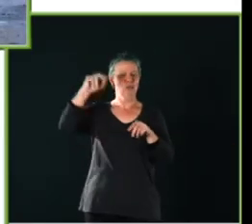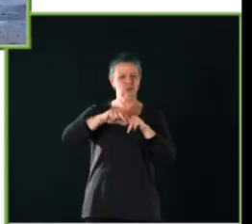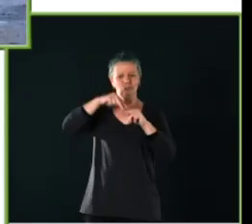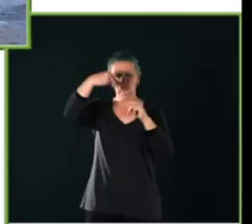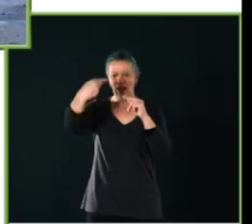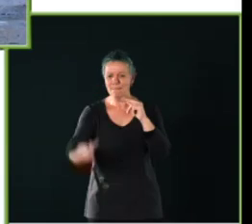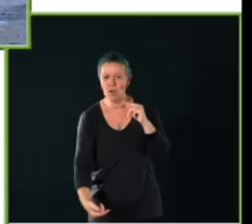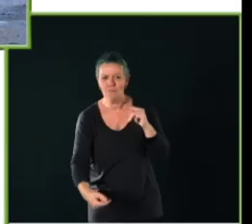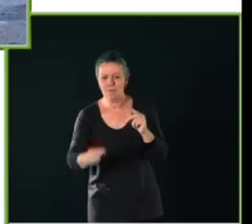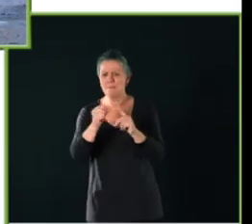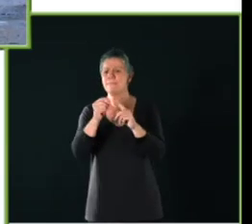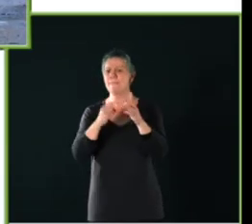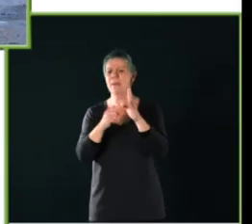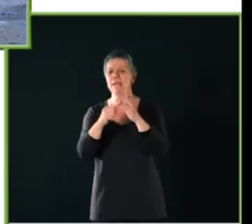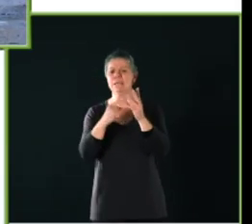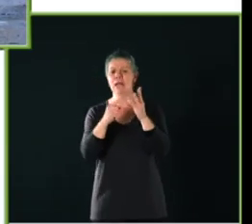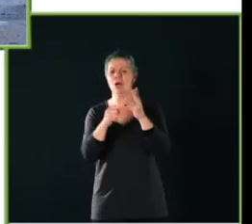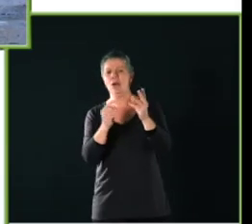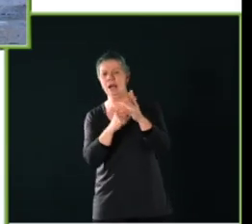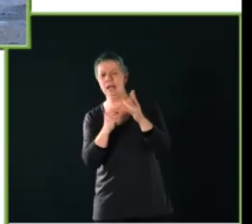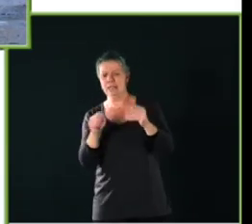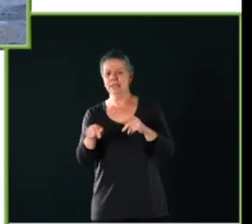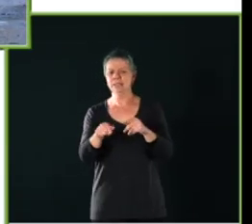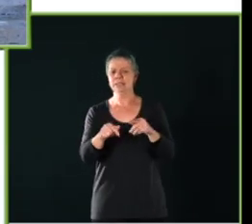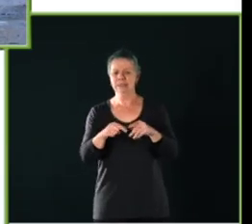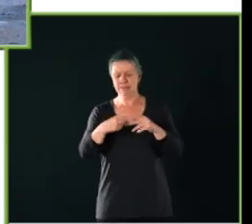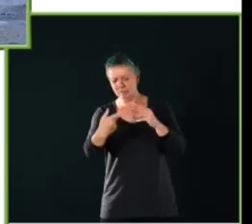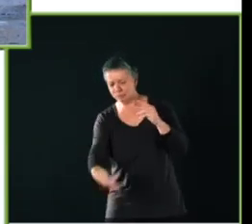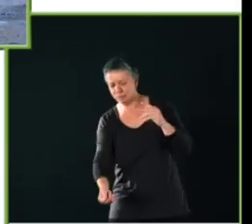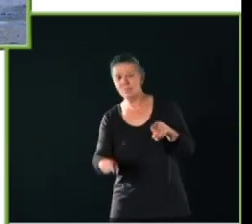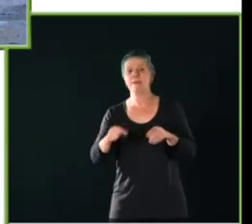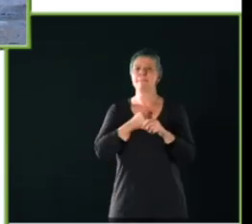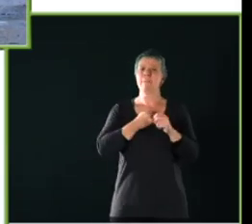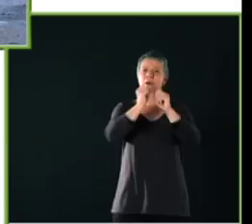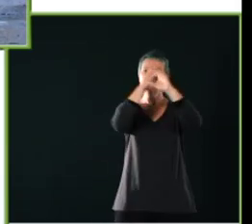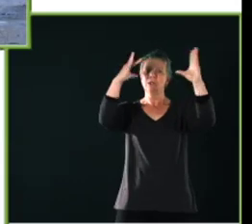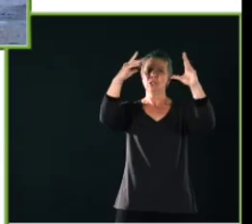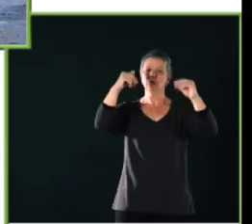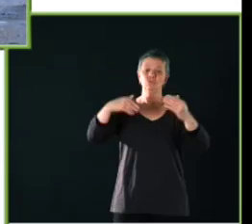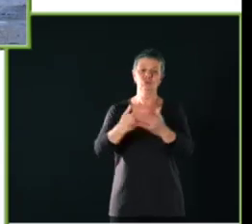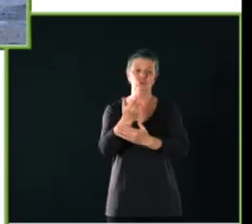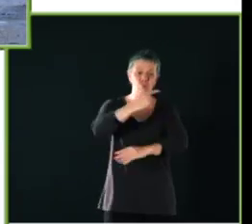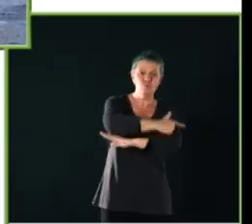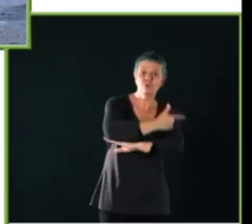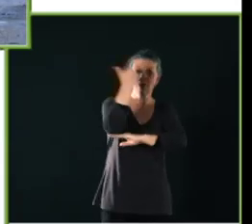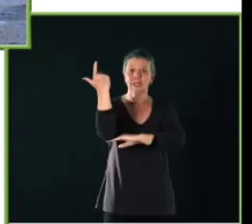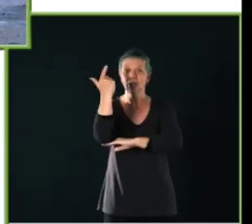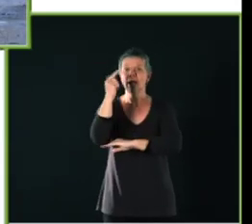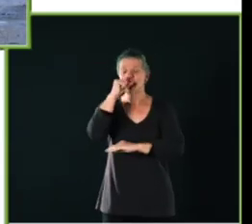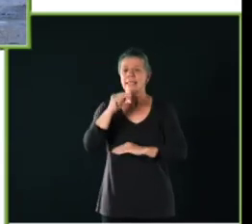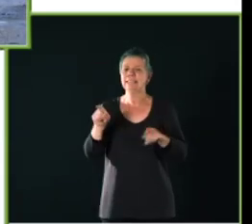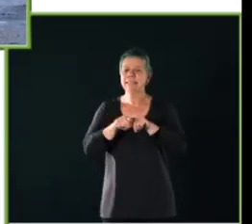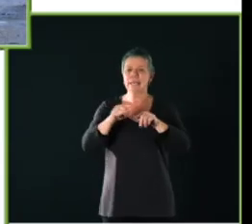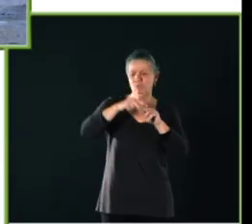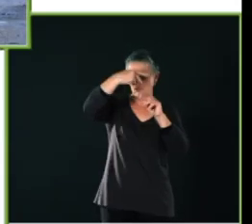jump off the Town Basin Bridge into clean, clear water. Whangarei deserves